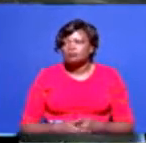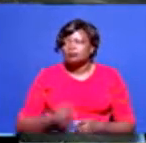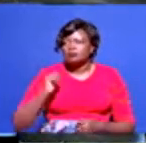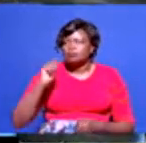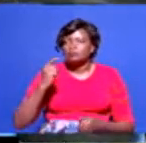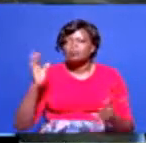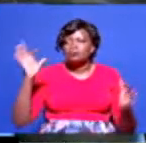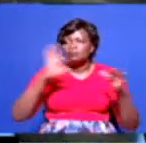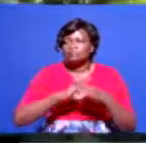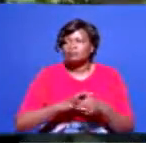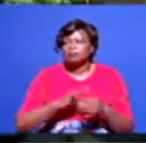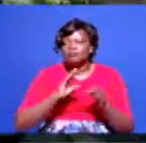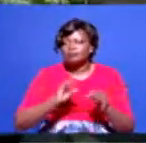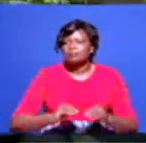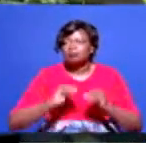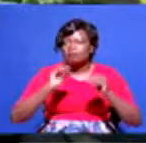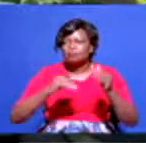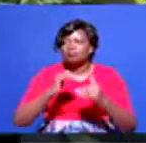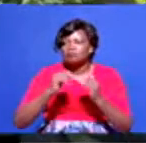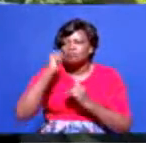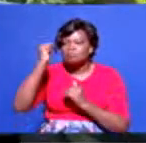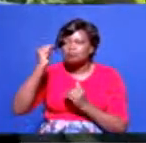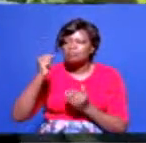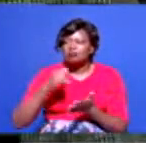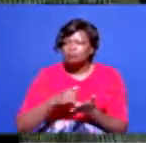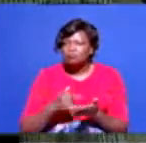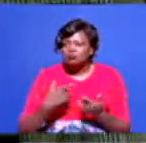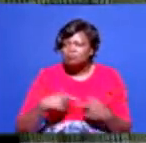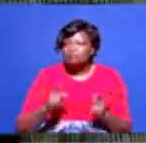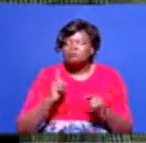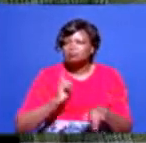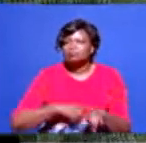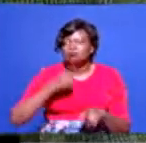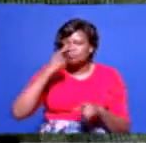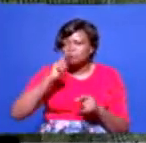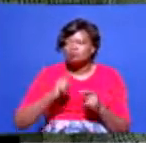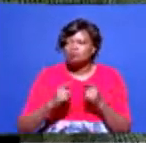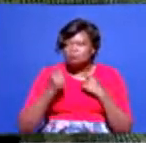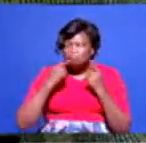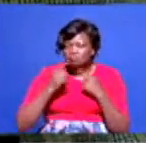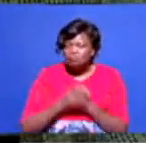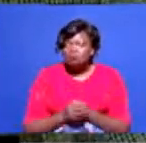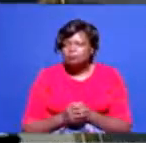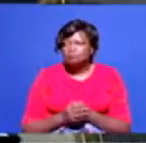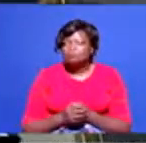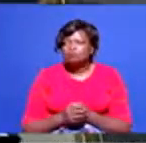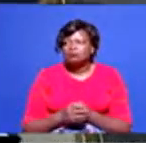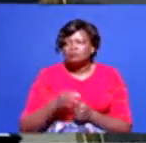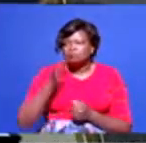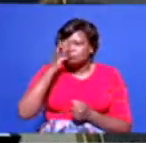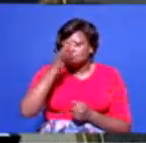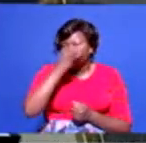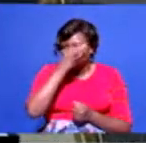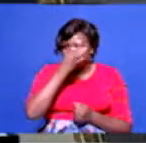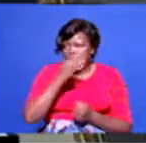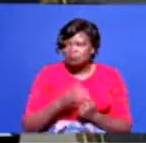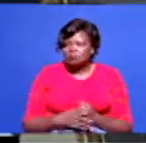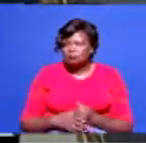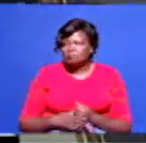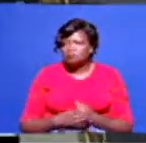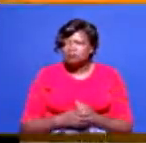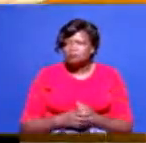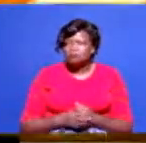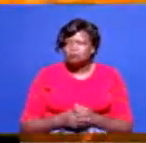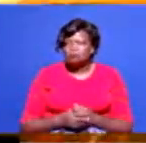Coalition has postponed all political engagements to allow time for the mourning of the departed former President Mwai Kibaki. For Easy Friday, I am